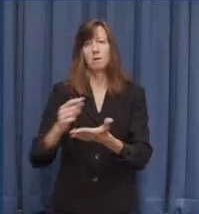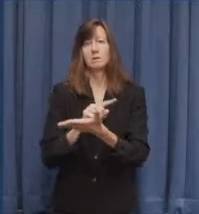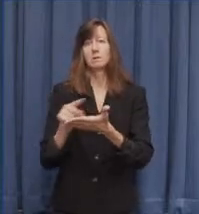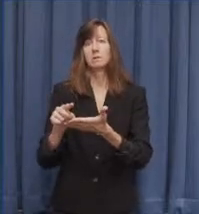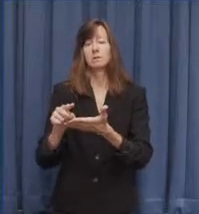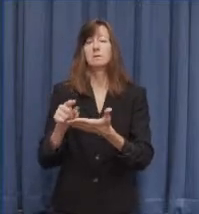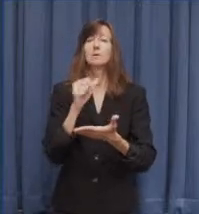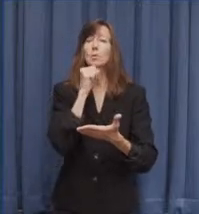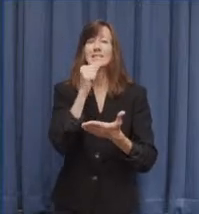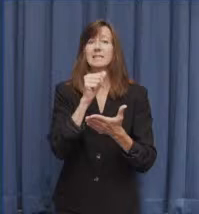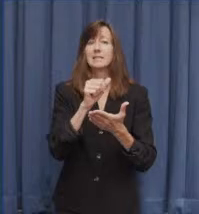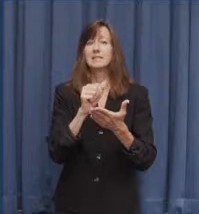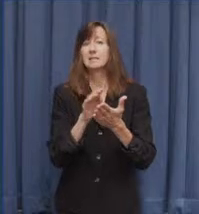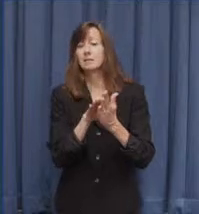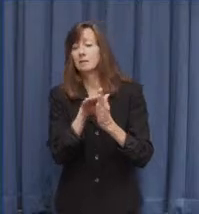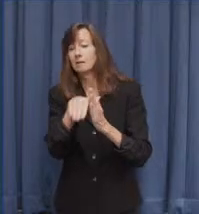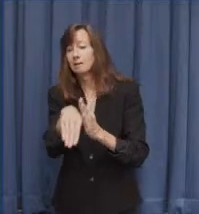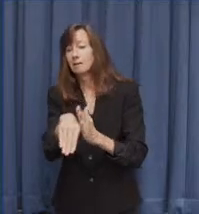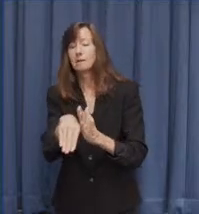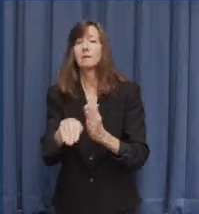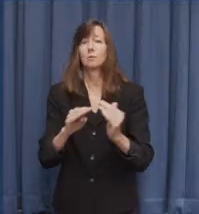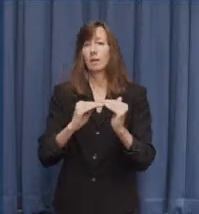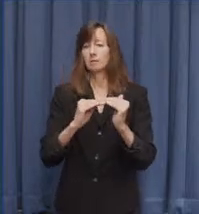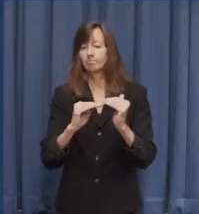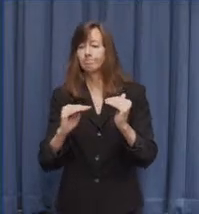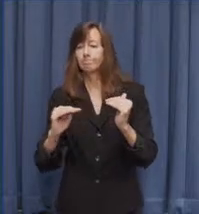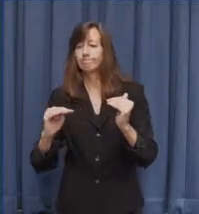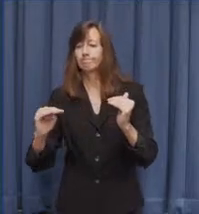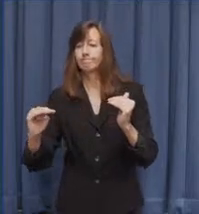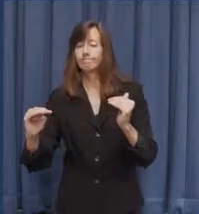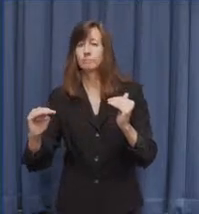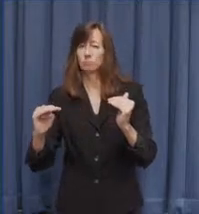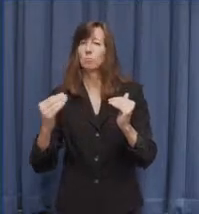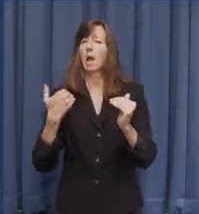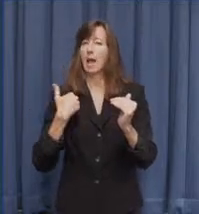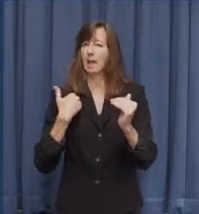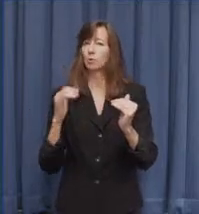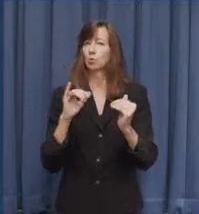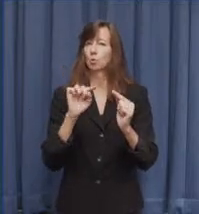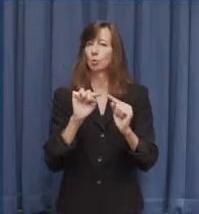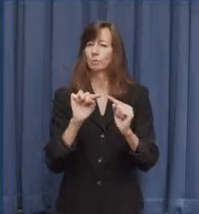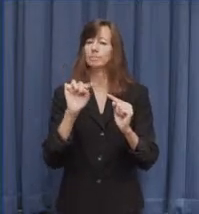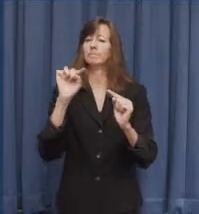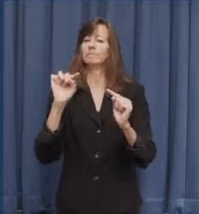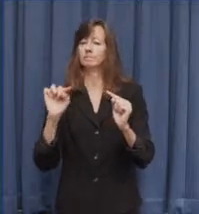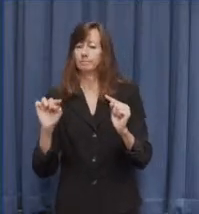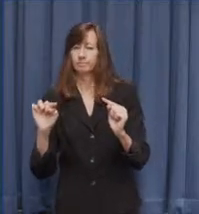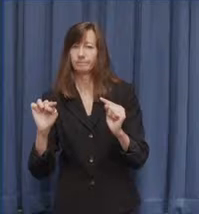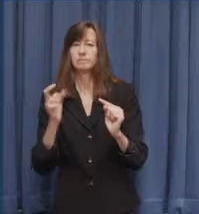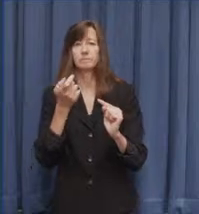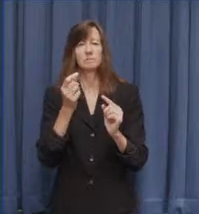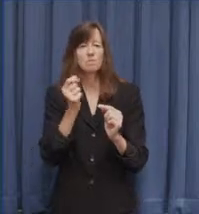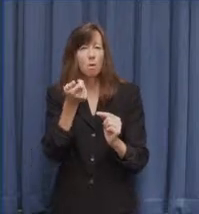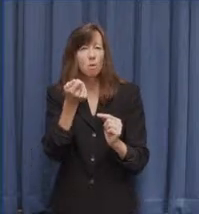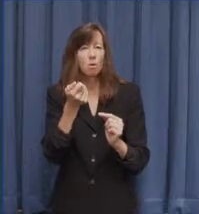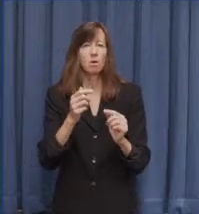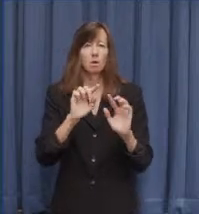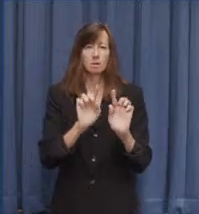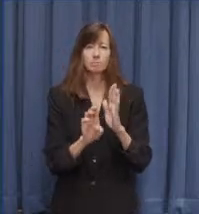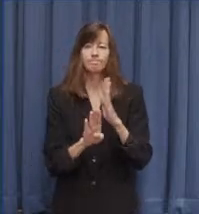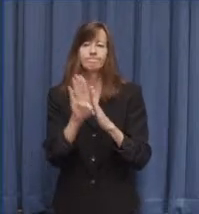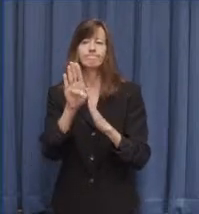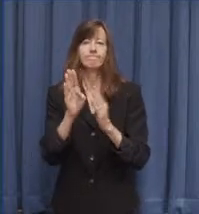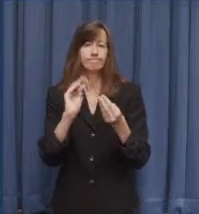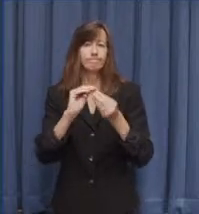did level off and even have a small spike in active cases over the 4th of July holiday. But we now have, as